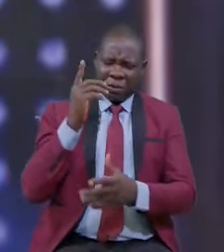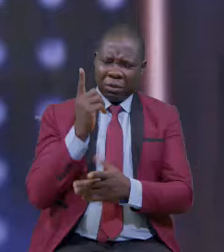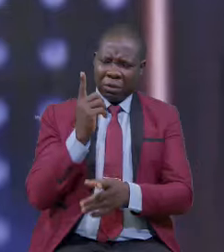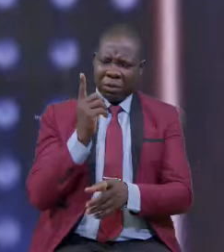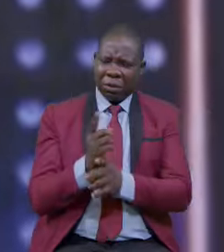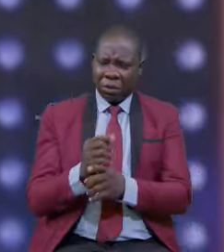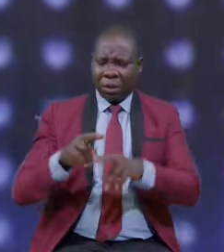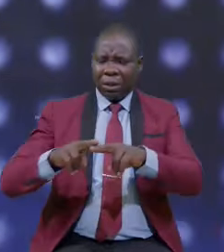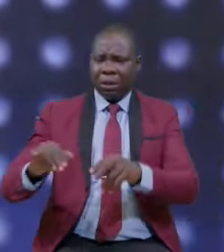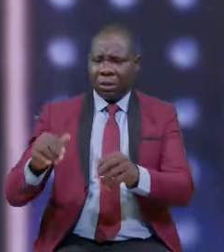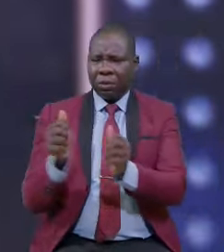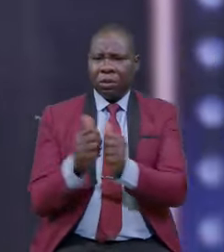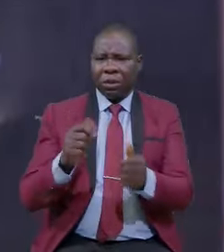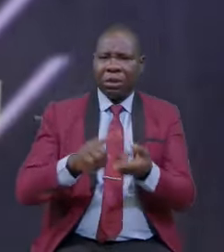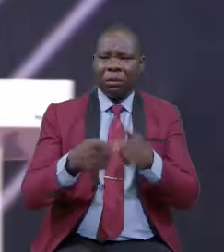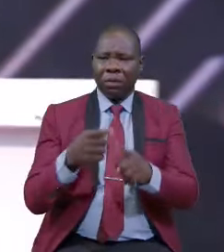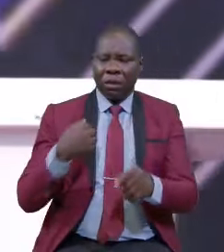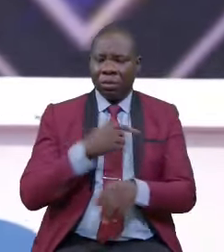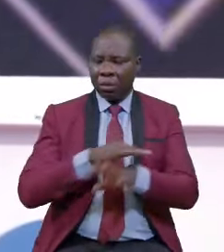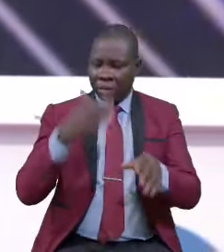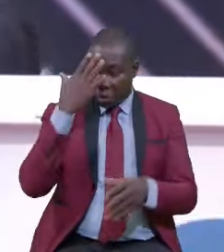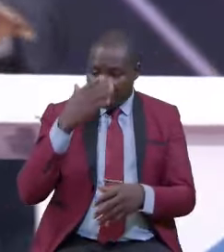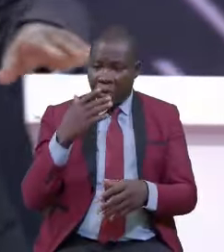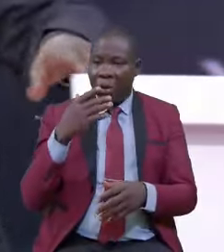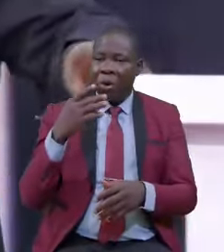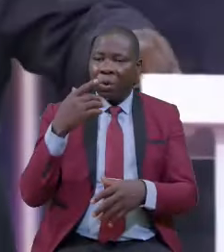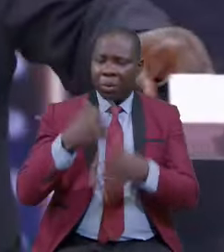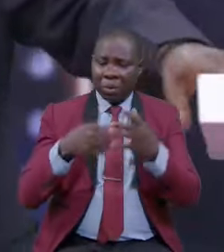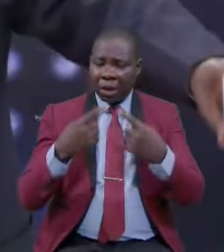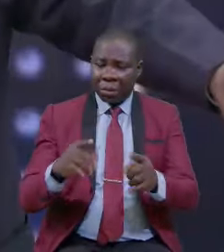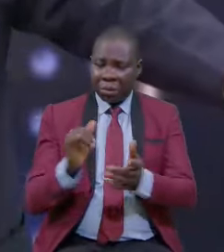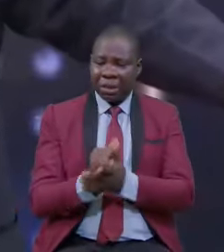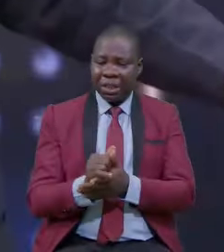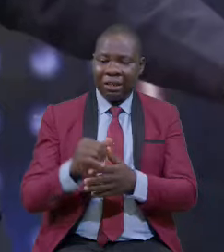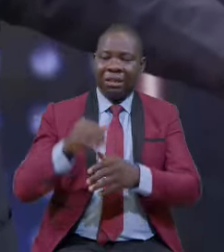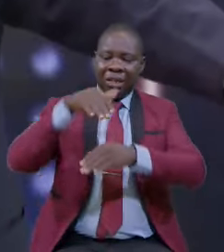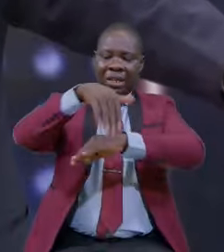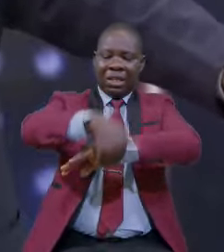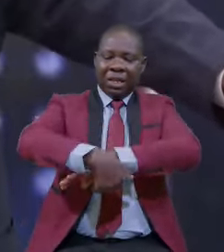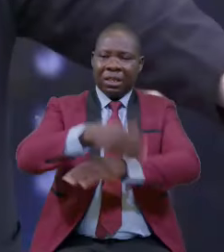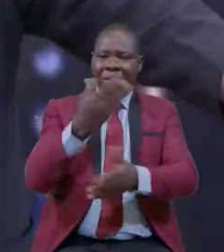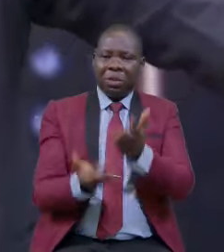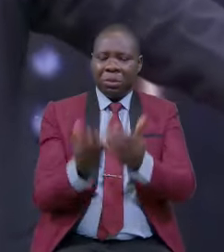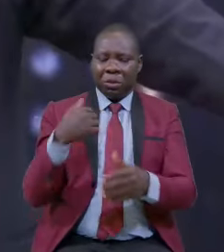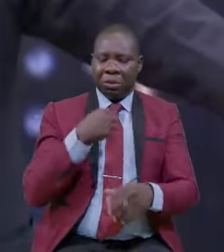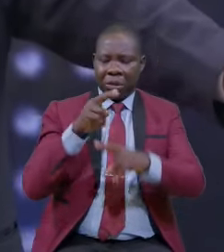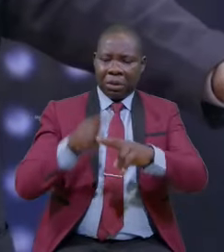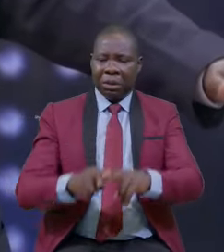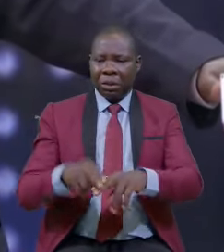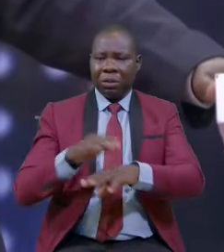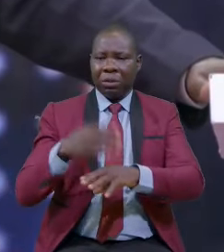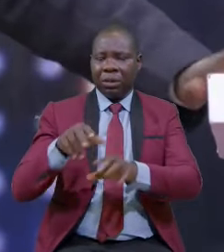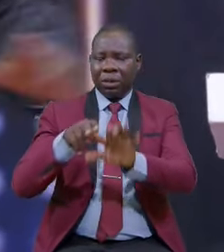that night. We didn't know whether we'll sit on the bench, on the chair there, at the common hall